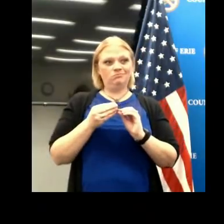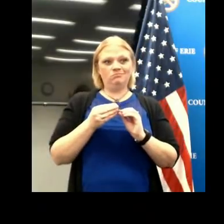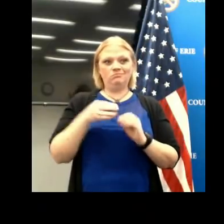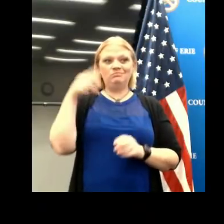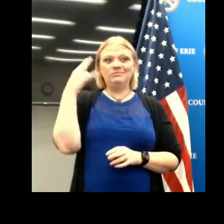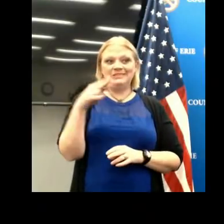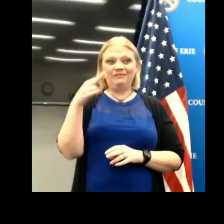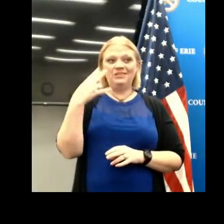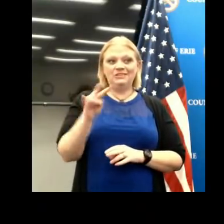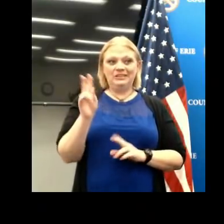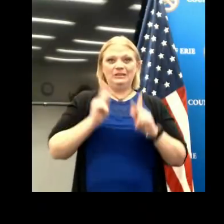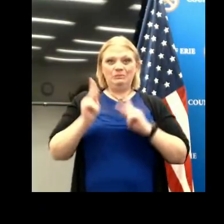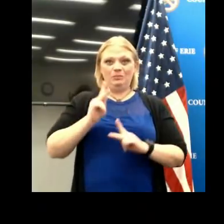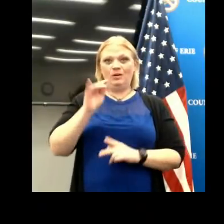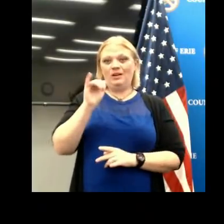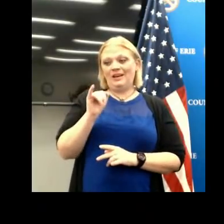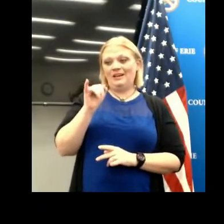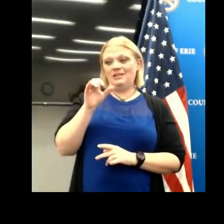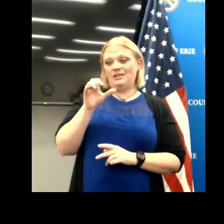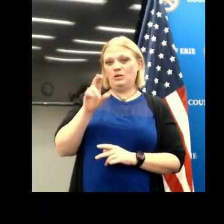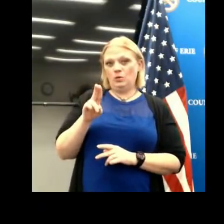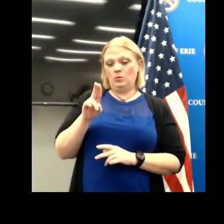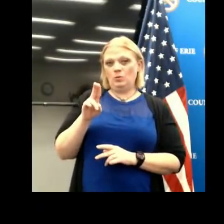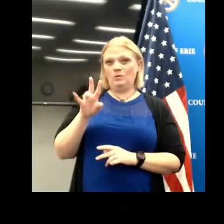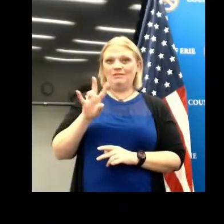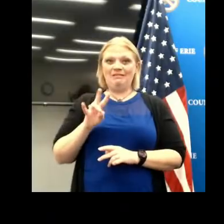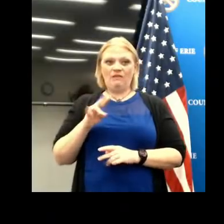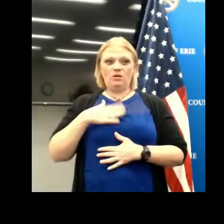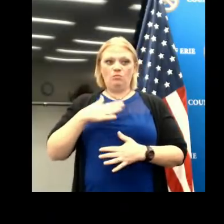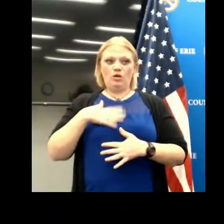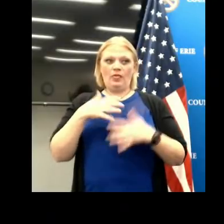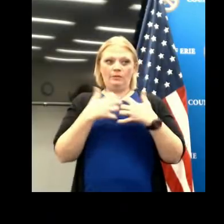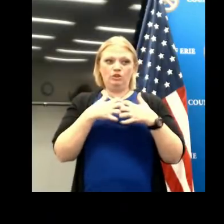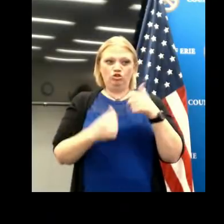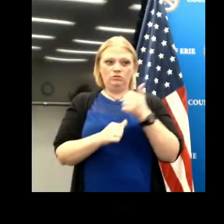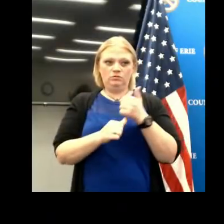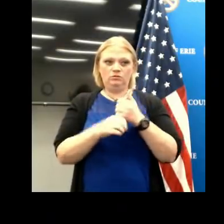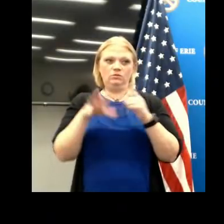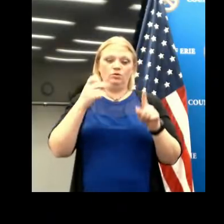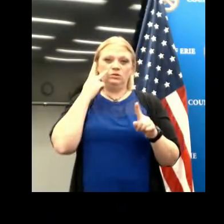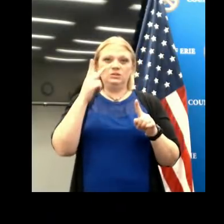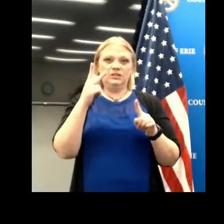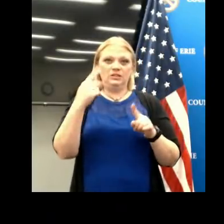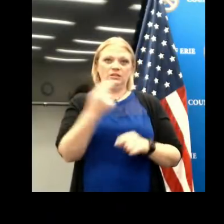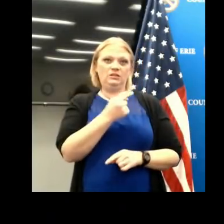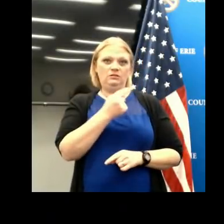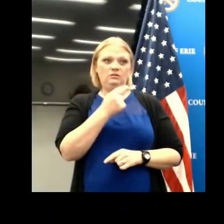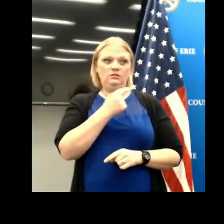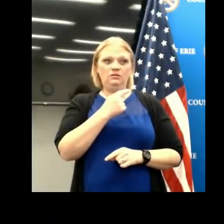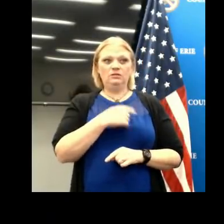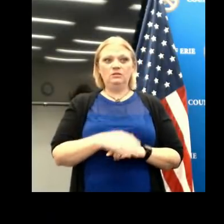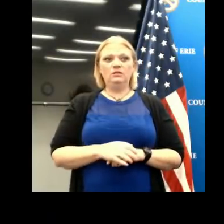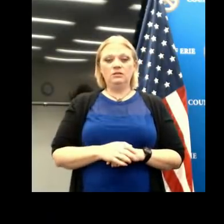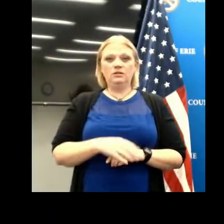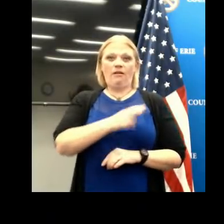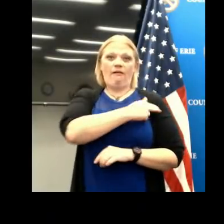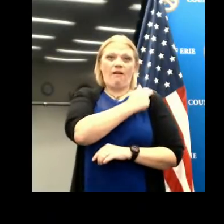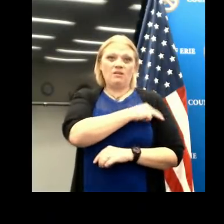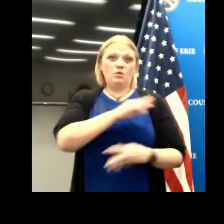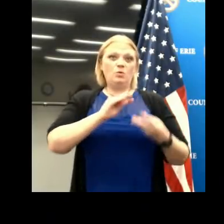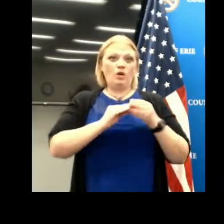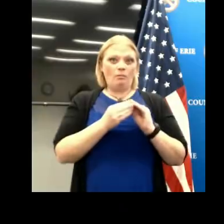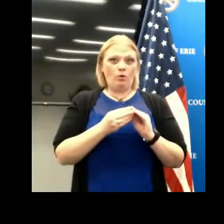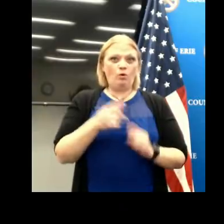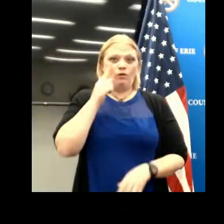17 Erie County patients were in the ICU and 7 had an airway assist. You can see on the screen right now the hospitalization number